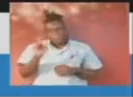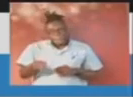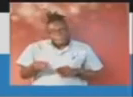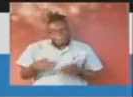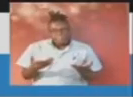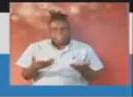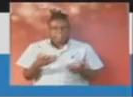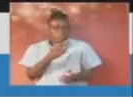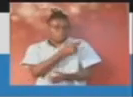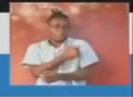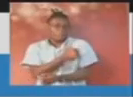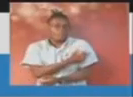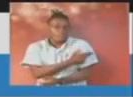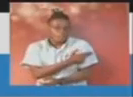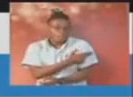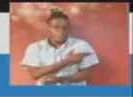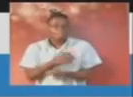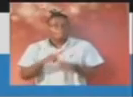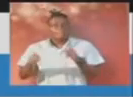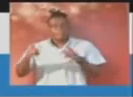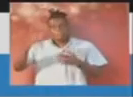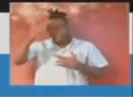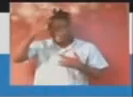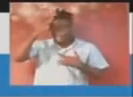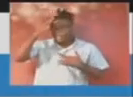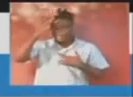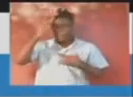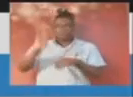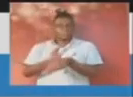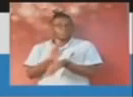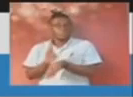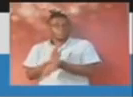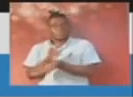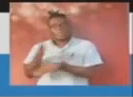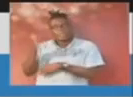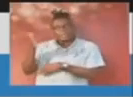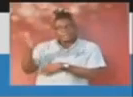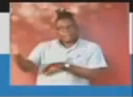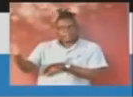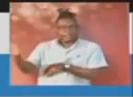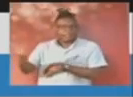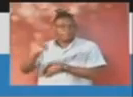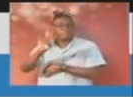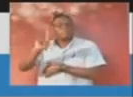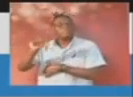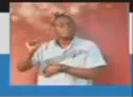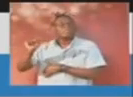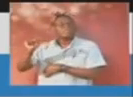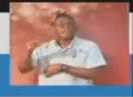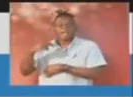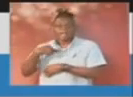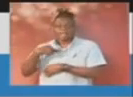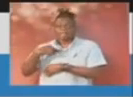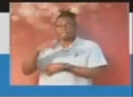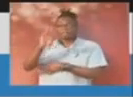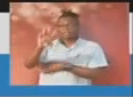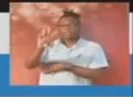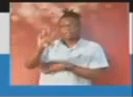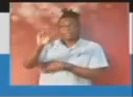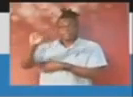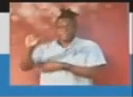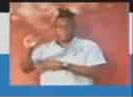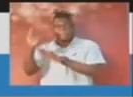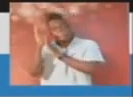slide. The step-down care facility will provide 40 beds. The NCRHA activated 20 beds